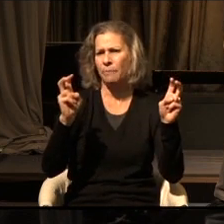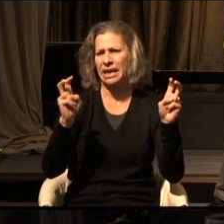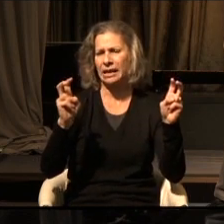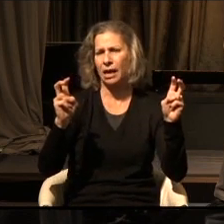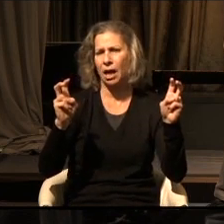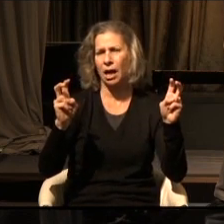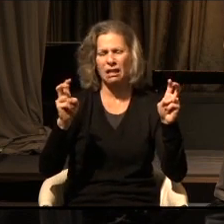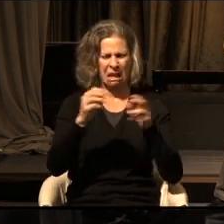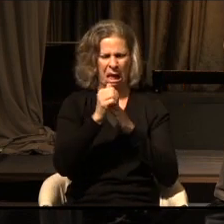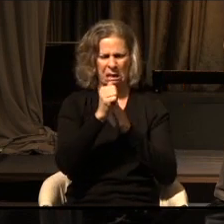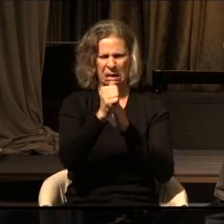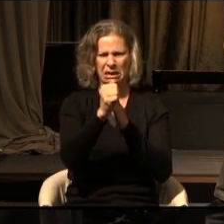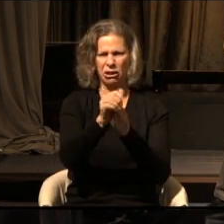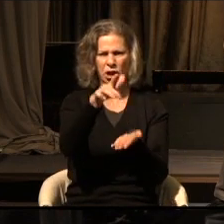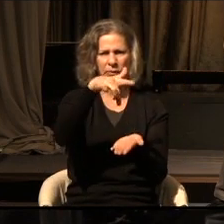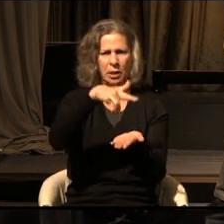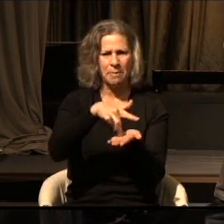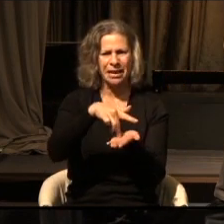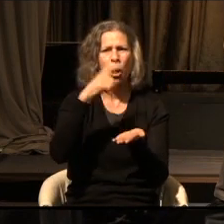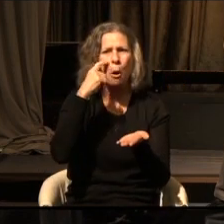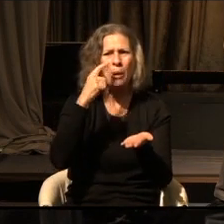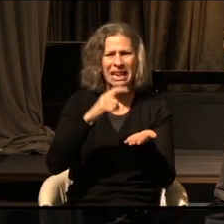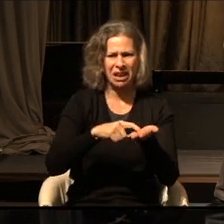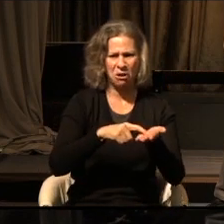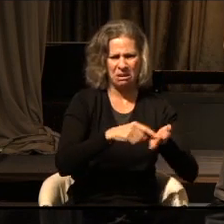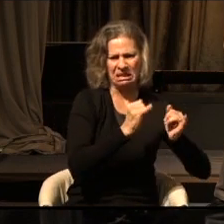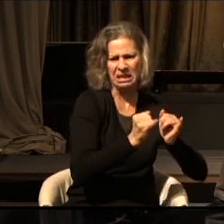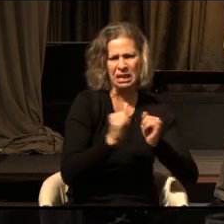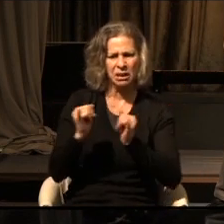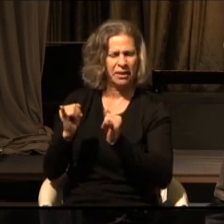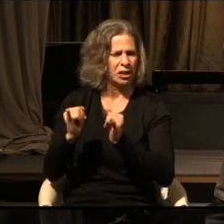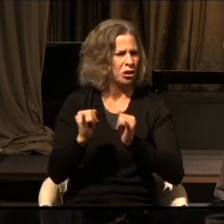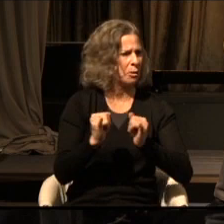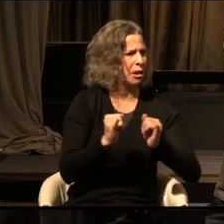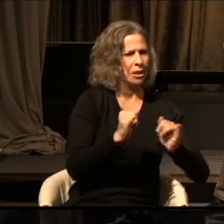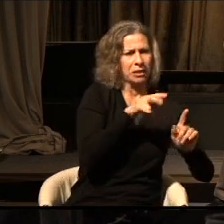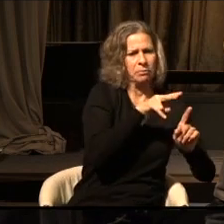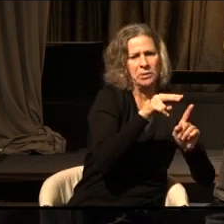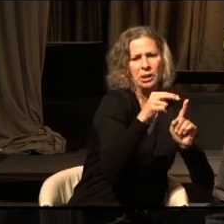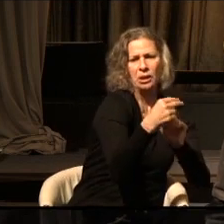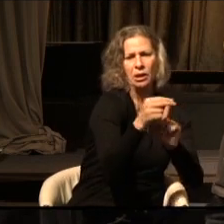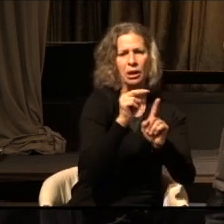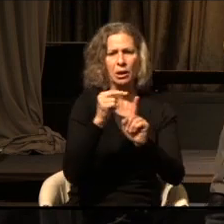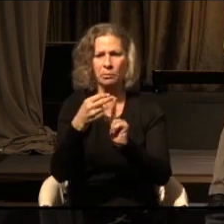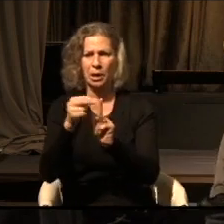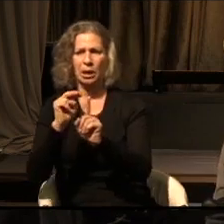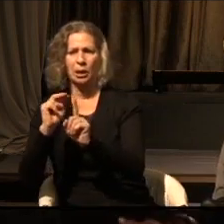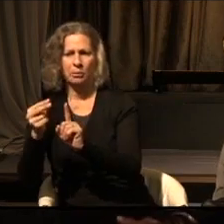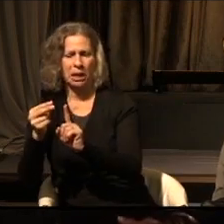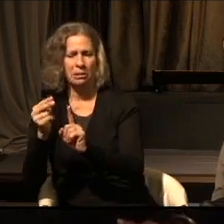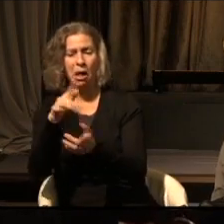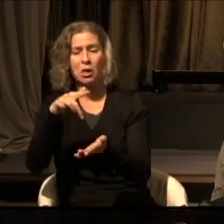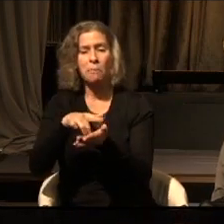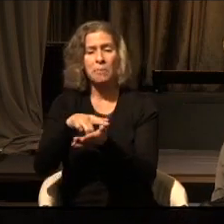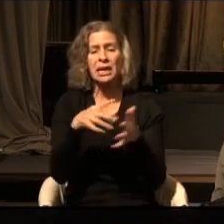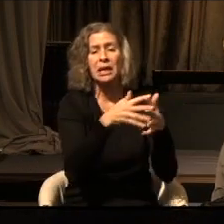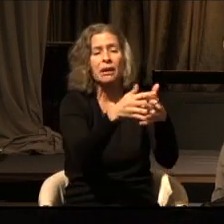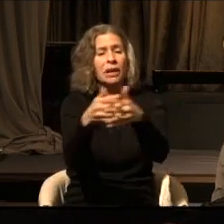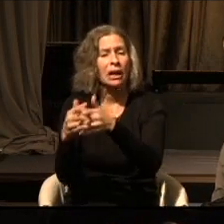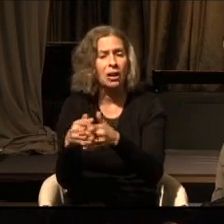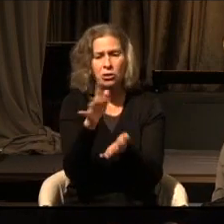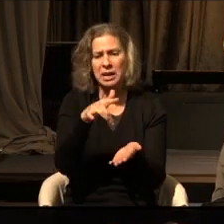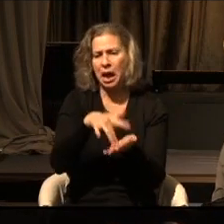we were all coming from very different middles. The middle of organizational structure, the middle of the country, mid-size organizations,